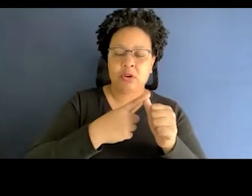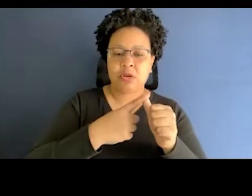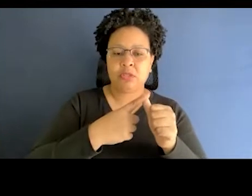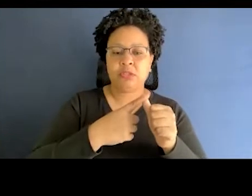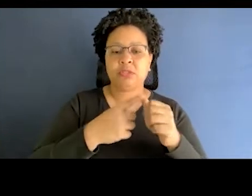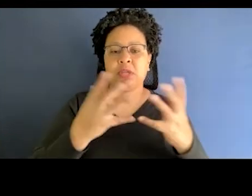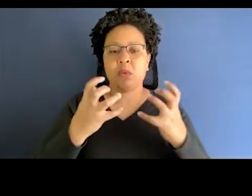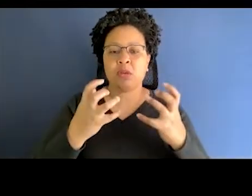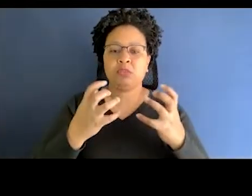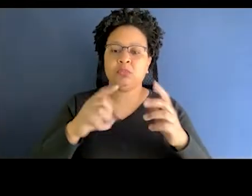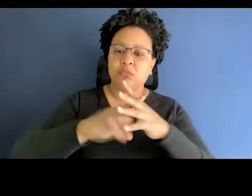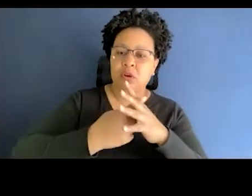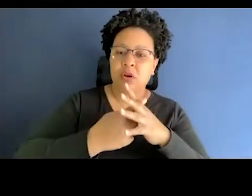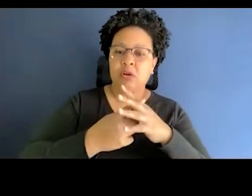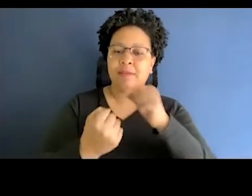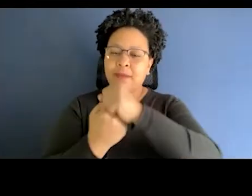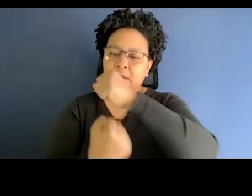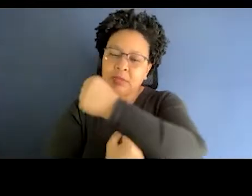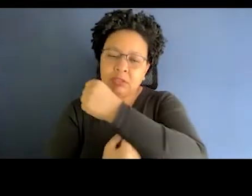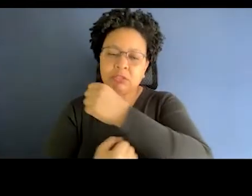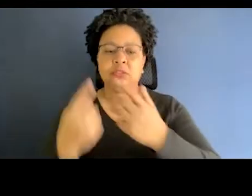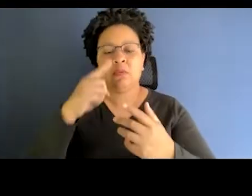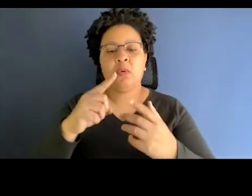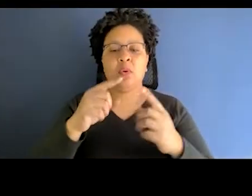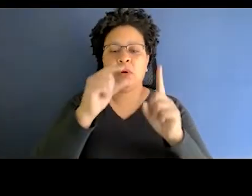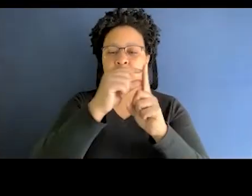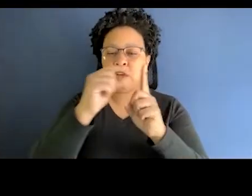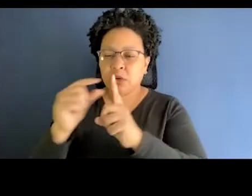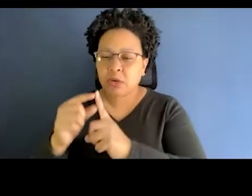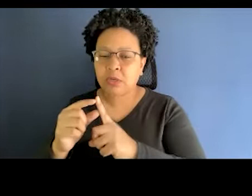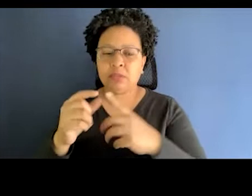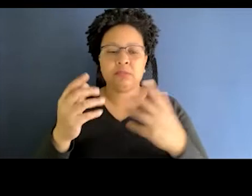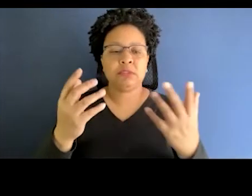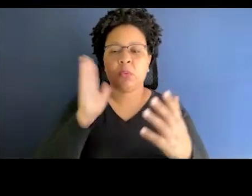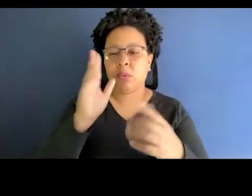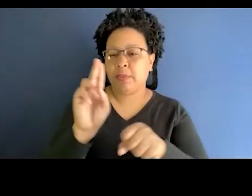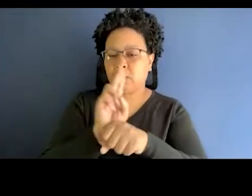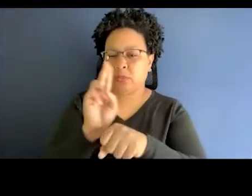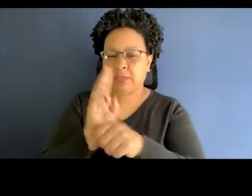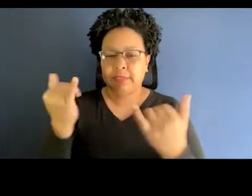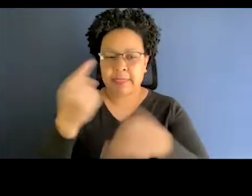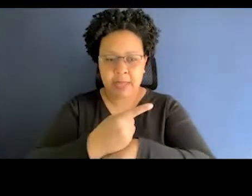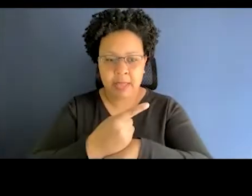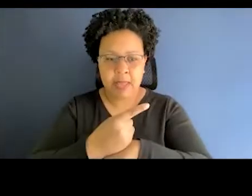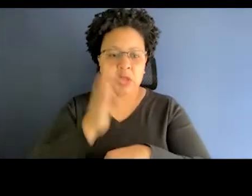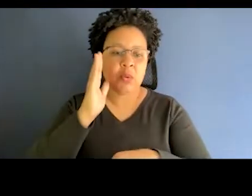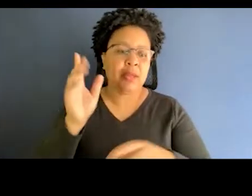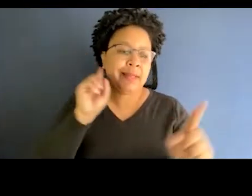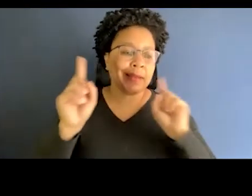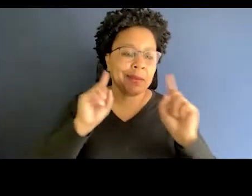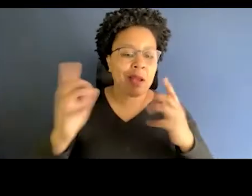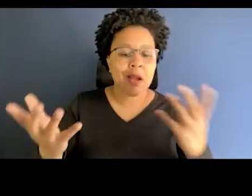the foundation for some key terms and terminology that we're going to use today. So you're going to hear